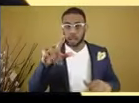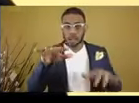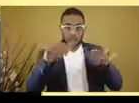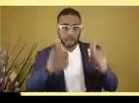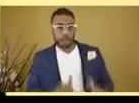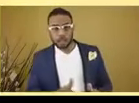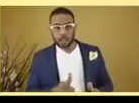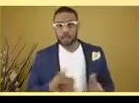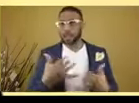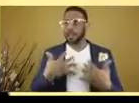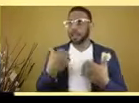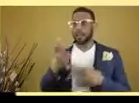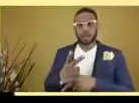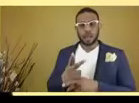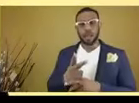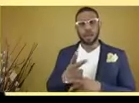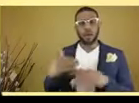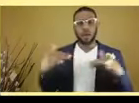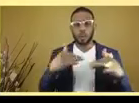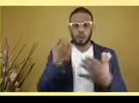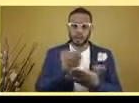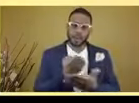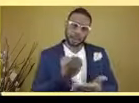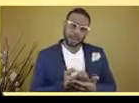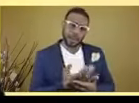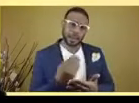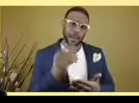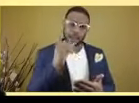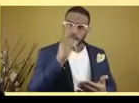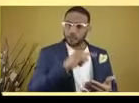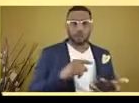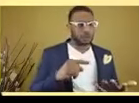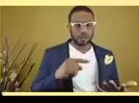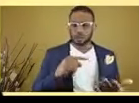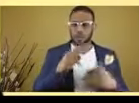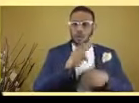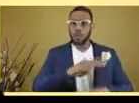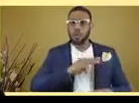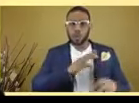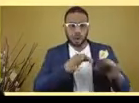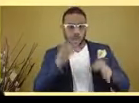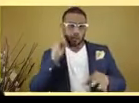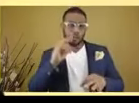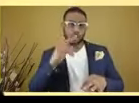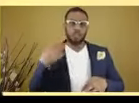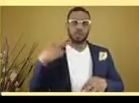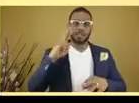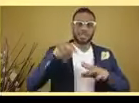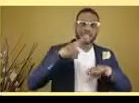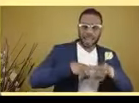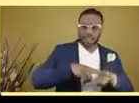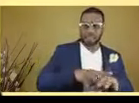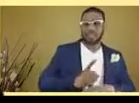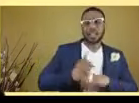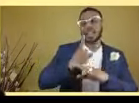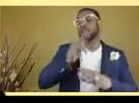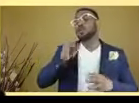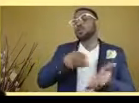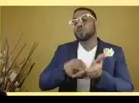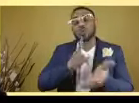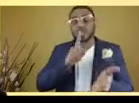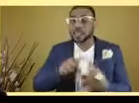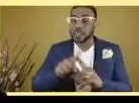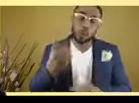care, the war economy, and the false moral narrative of religious nationalism. And the truth is, as one of